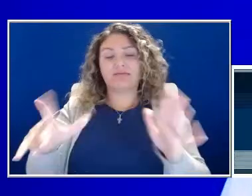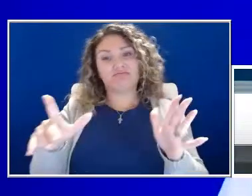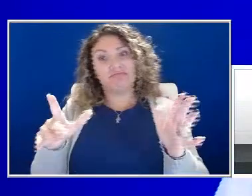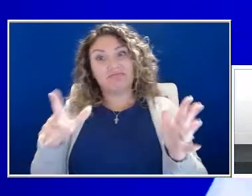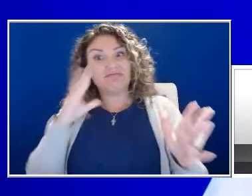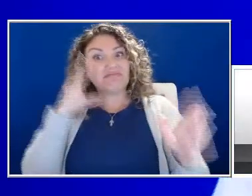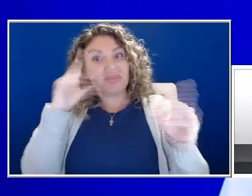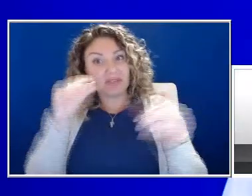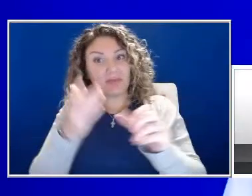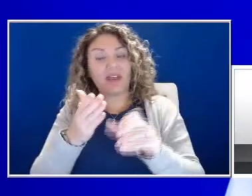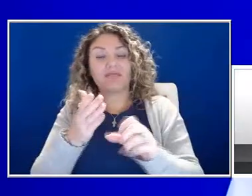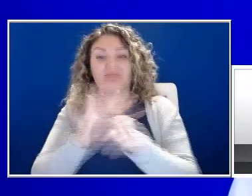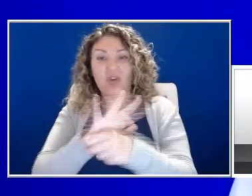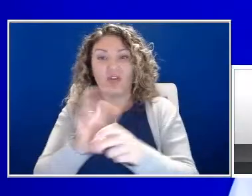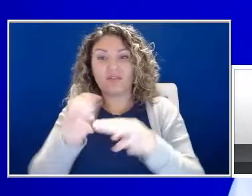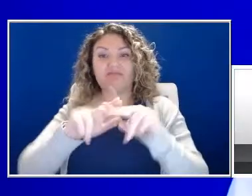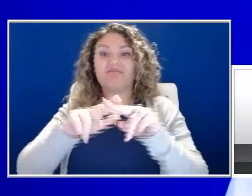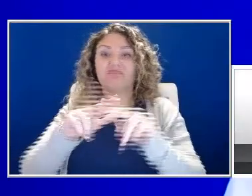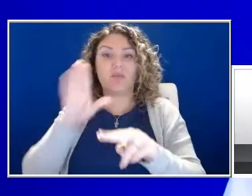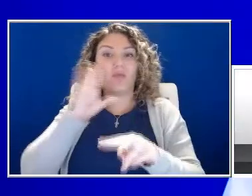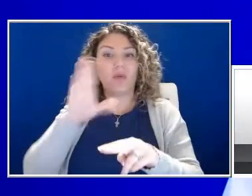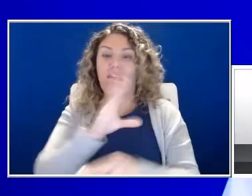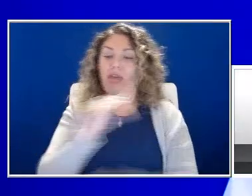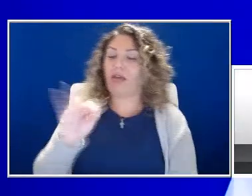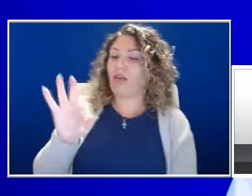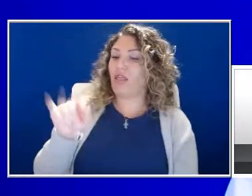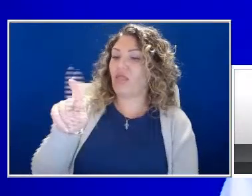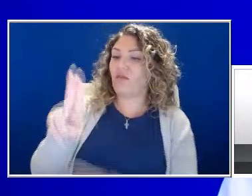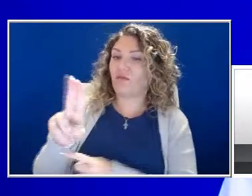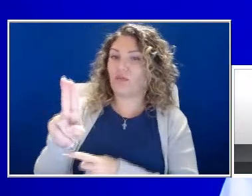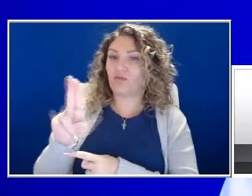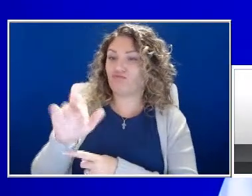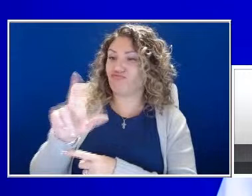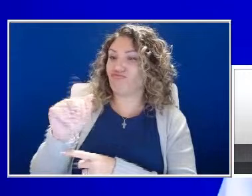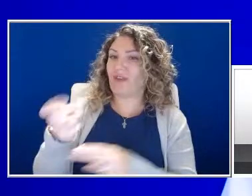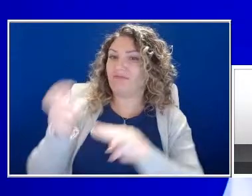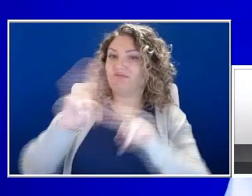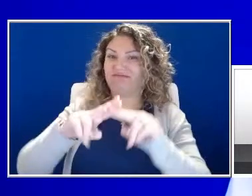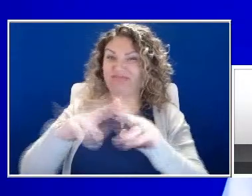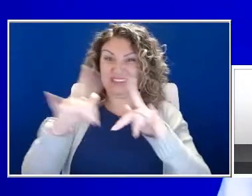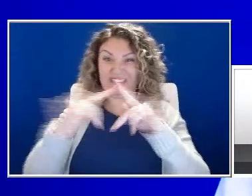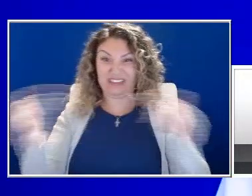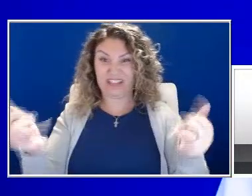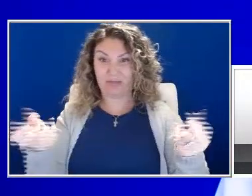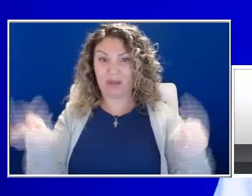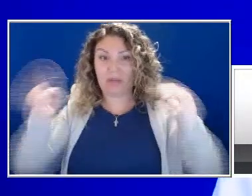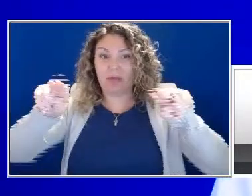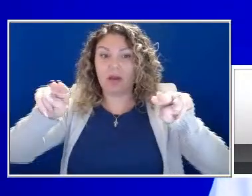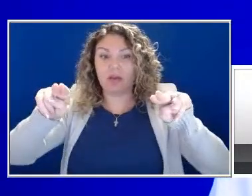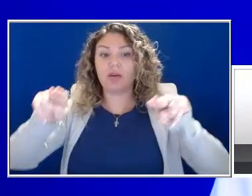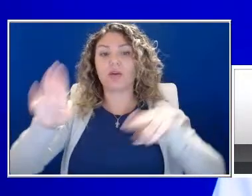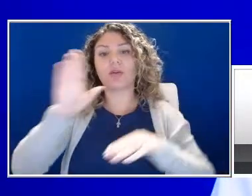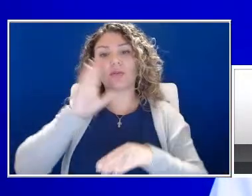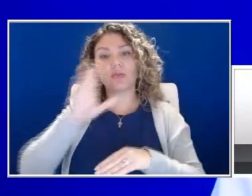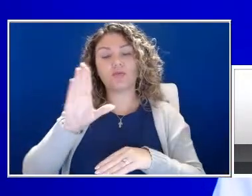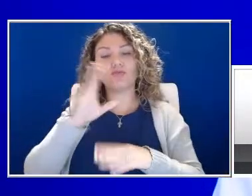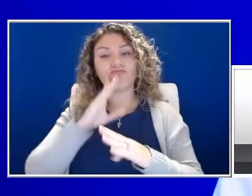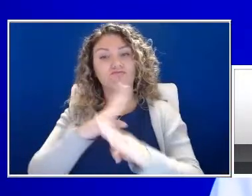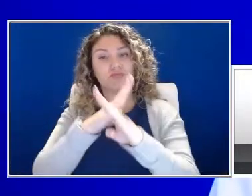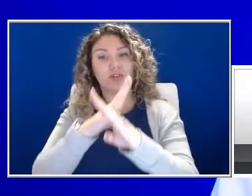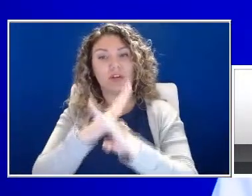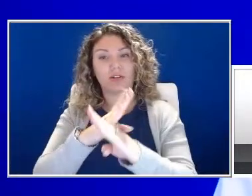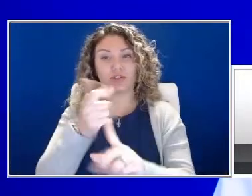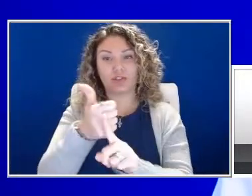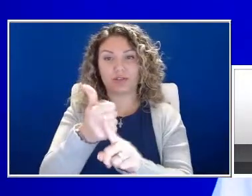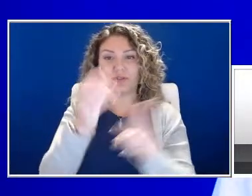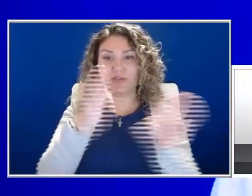surge along with influenza rates increasing as well. It's going to be the best thing to do to protect yourself individually, and by